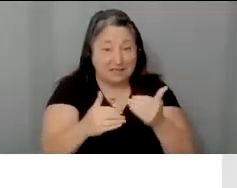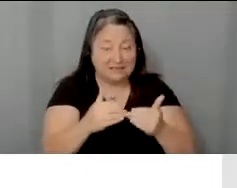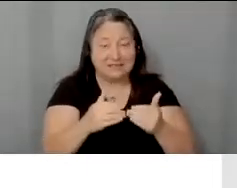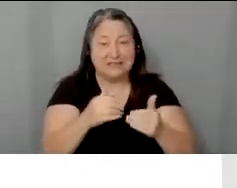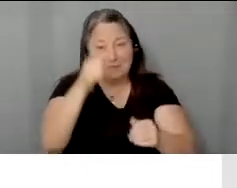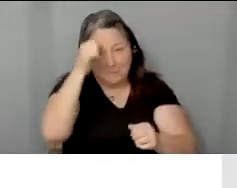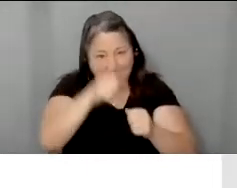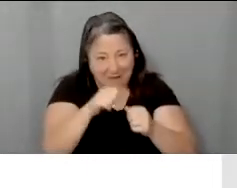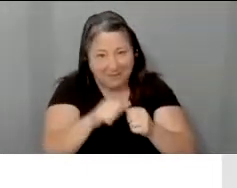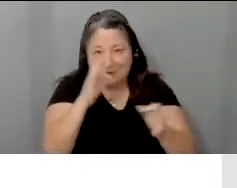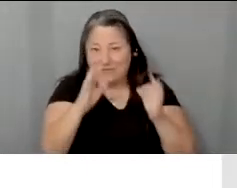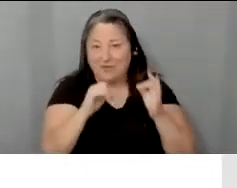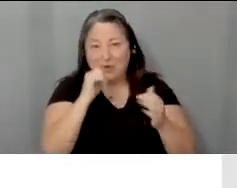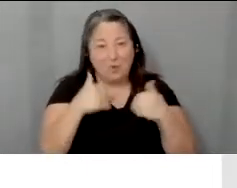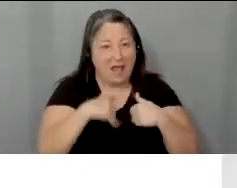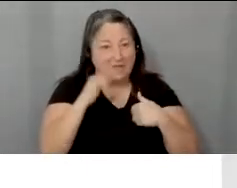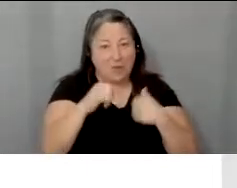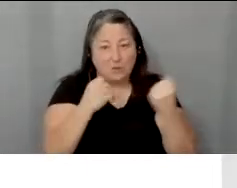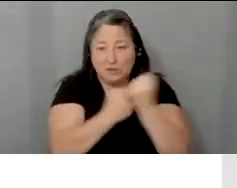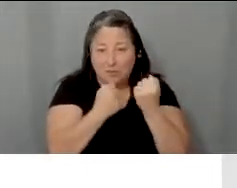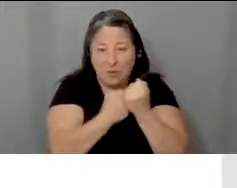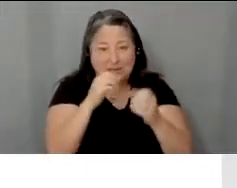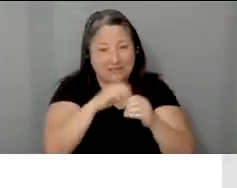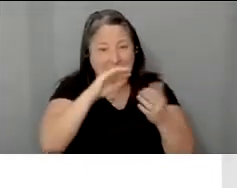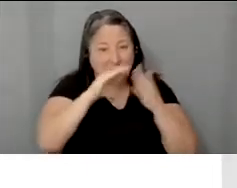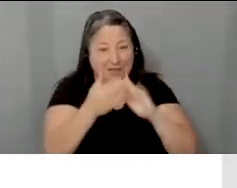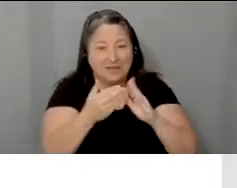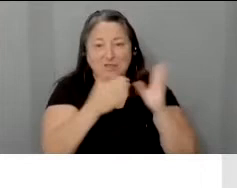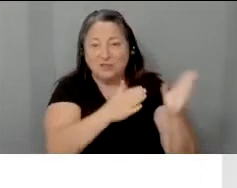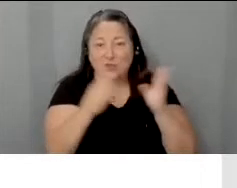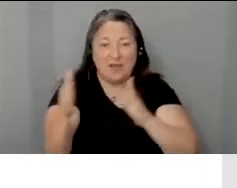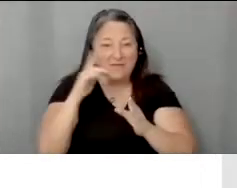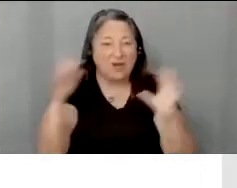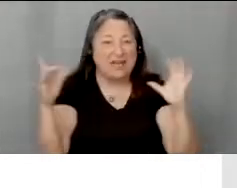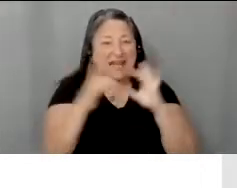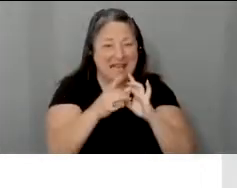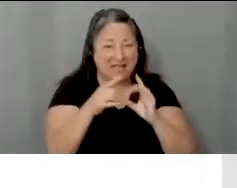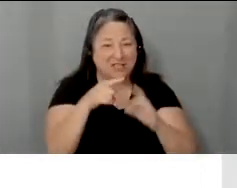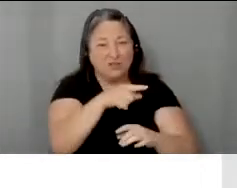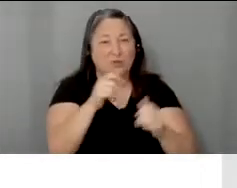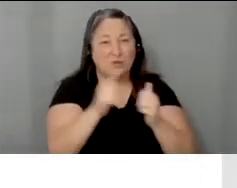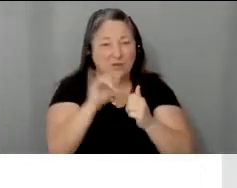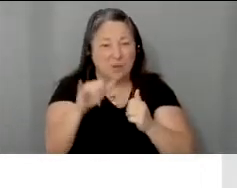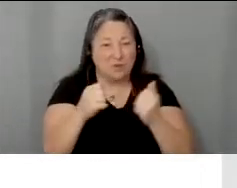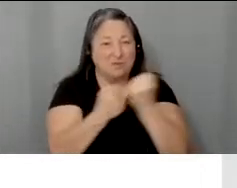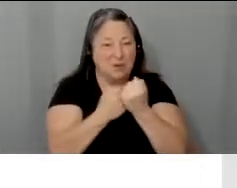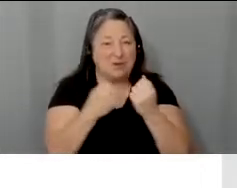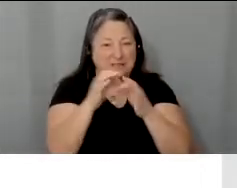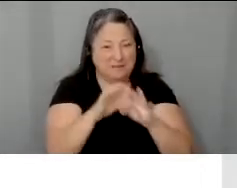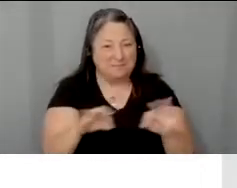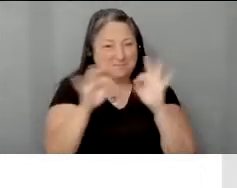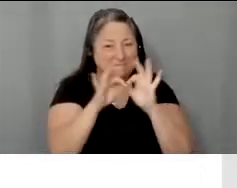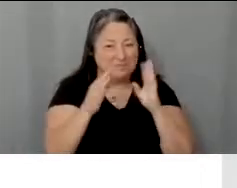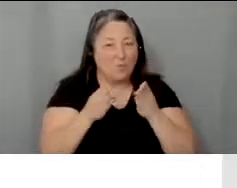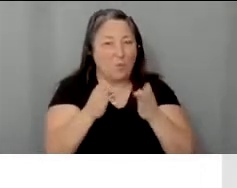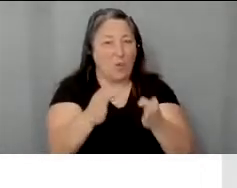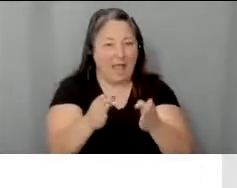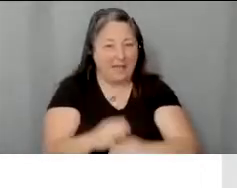community, that there are going to be ways to connect you with those supports in a meaningful way. Next slide, please.